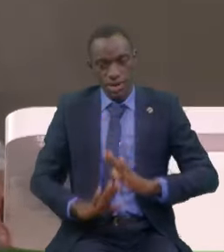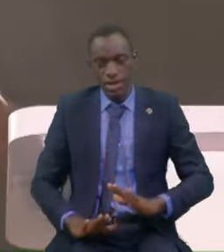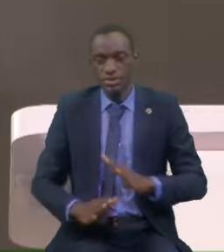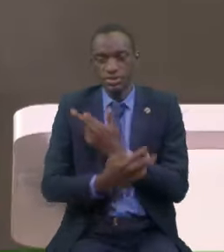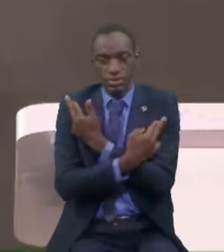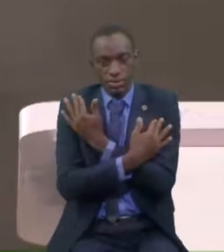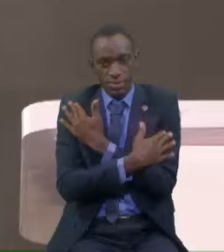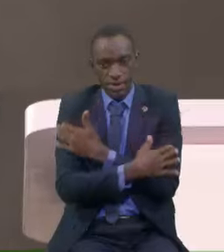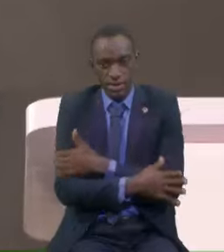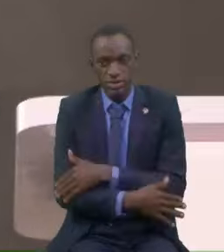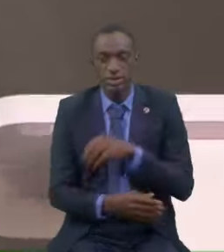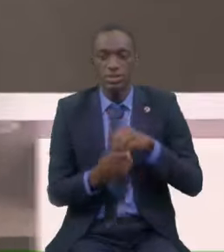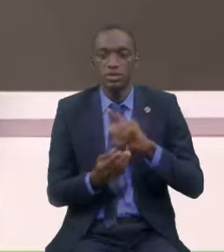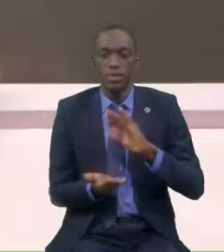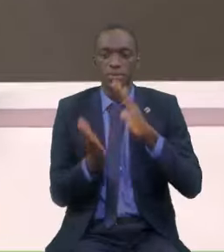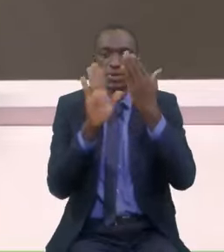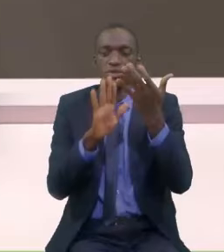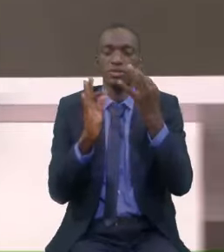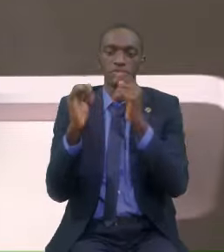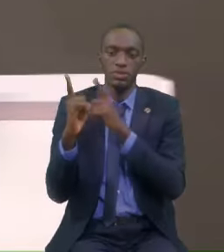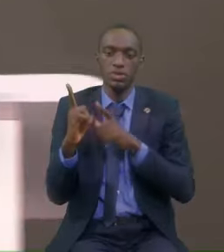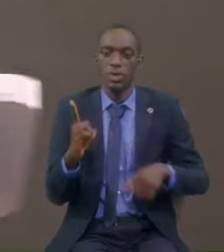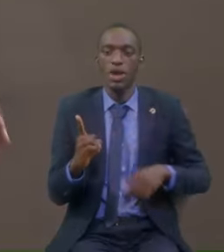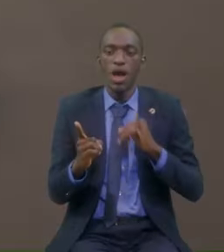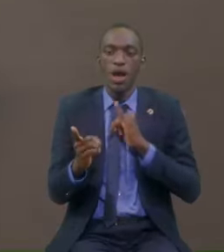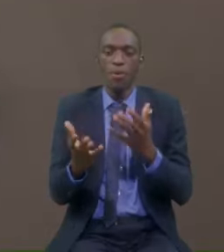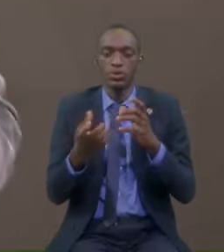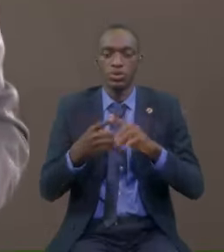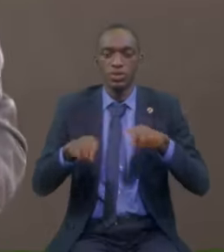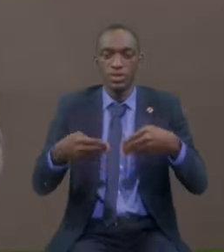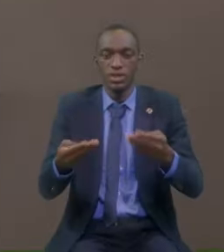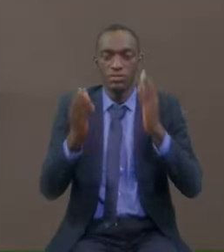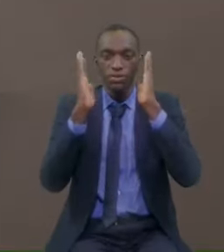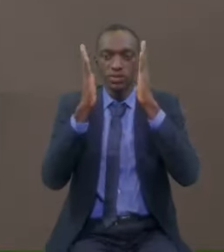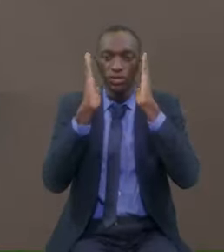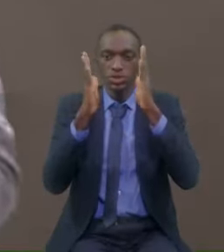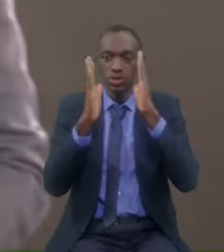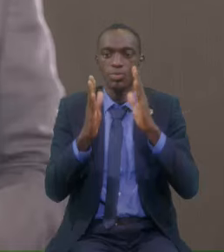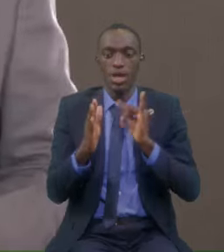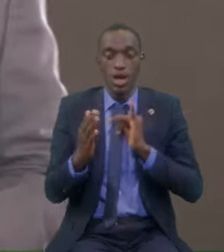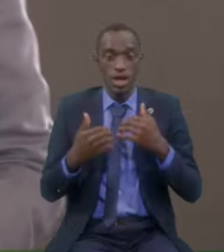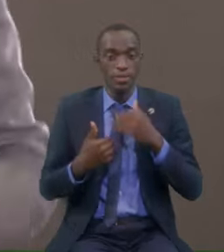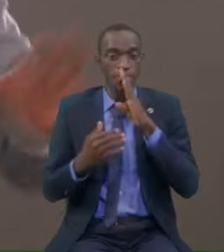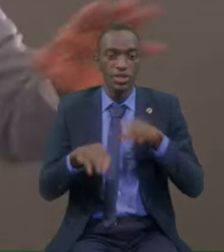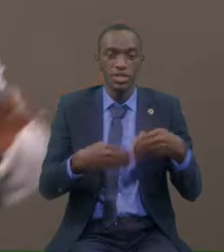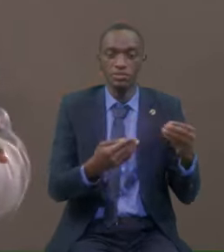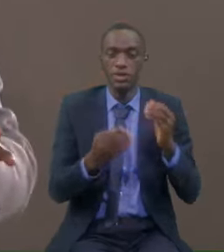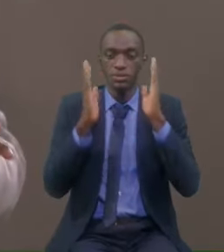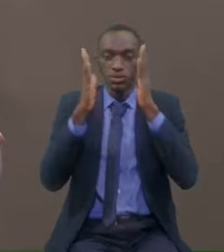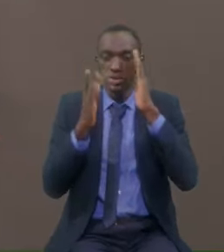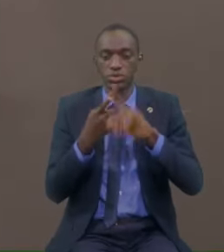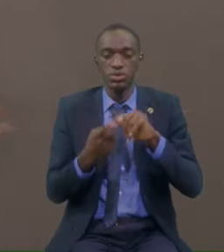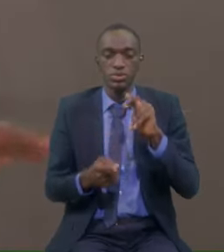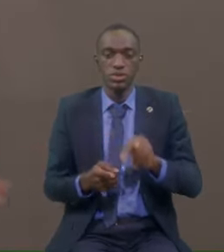the presence of the Lord. I want to give attention. I've been giving attention to the needs of the body. When I